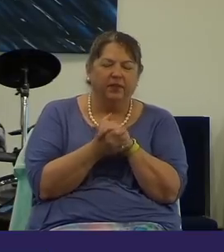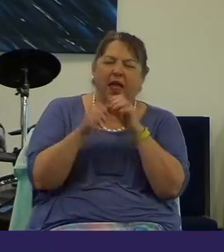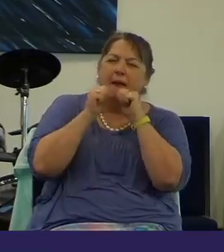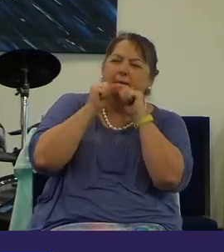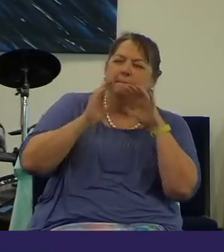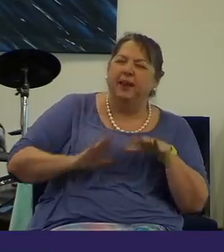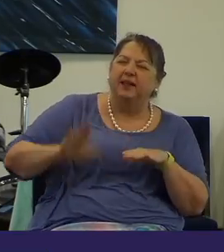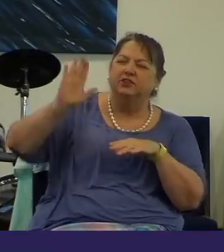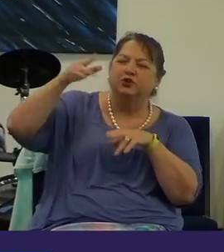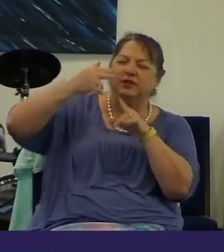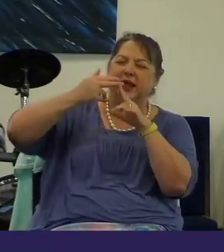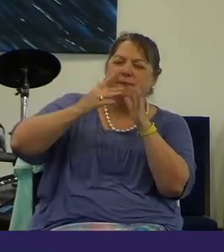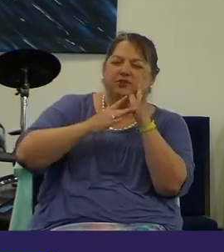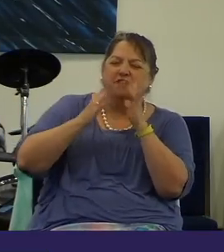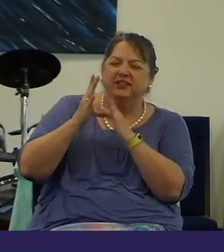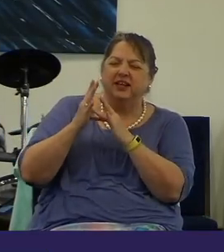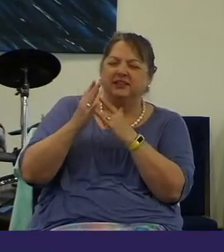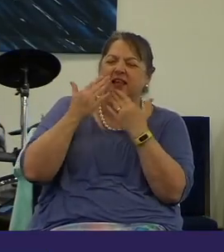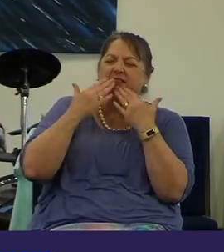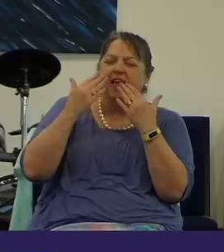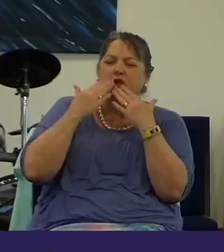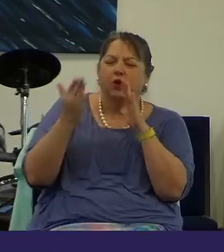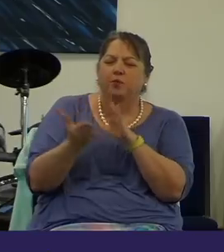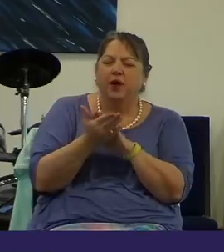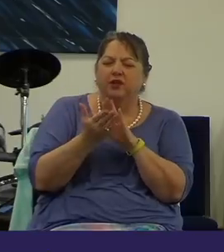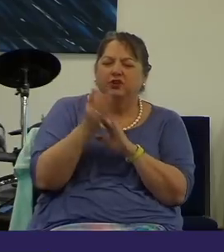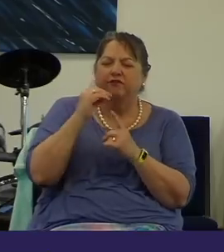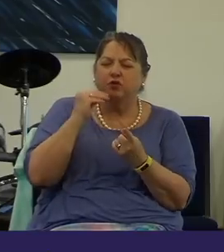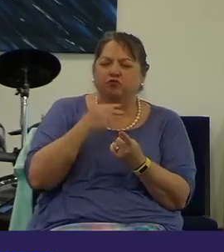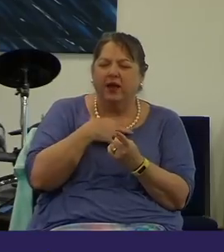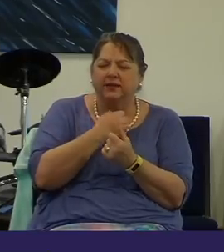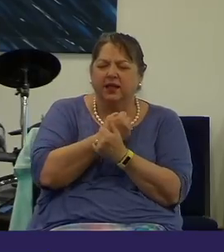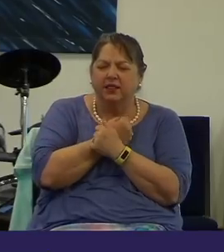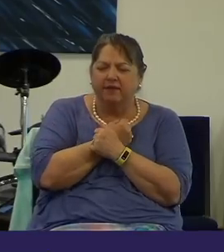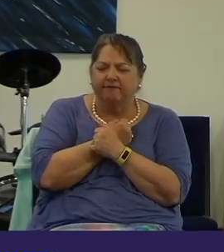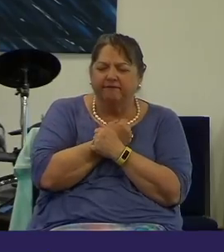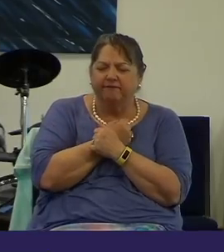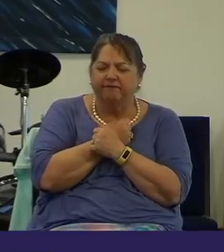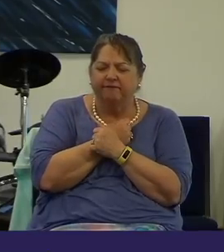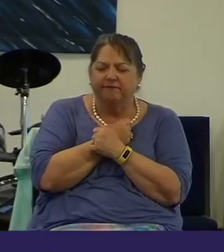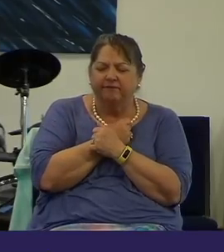of Jesus, we thank you and we praise you for your grace and love.